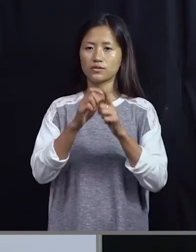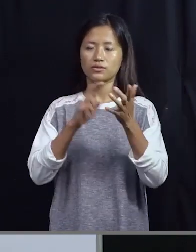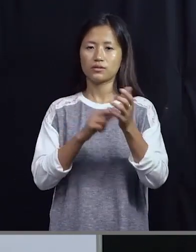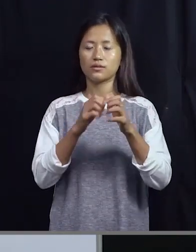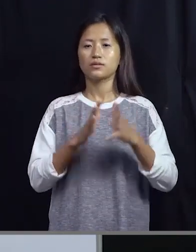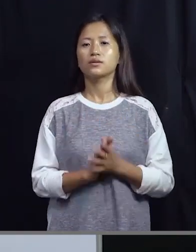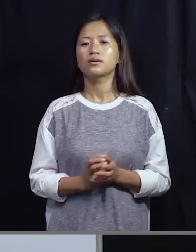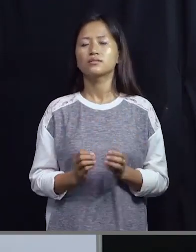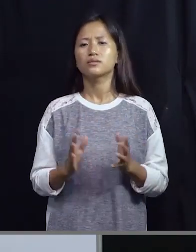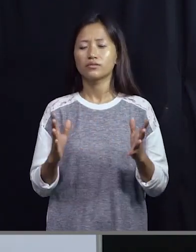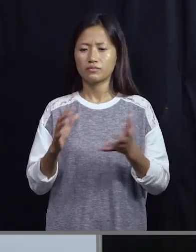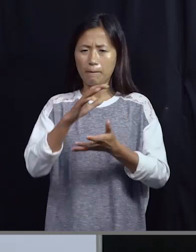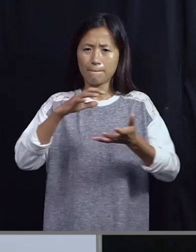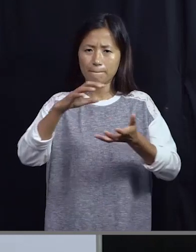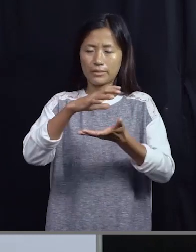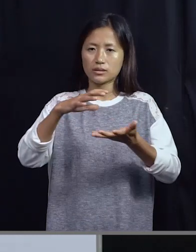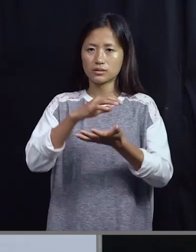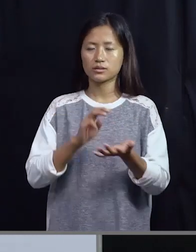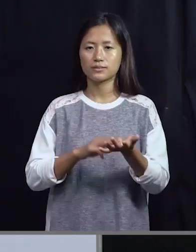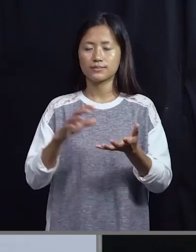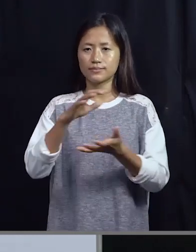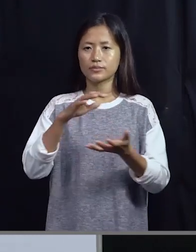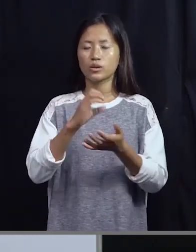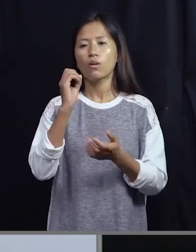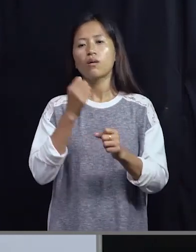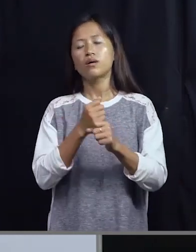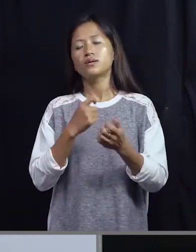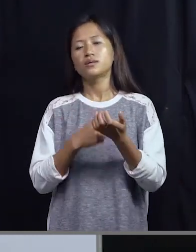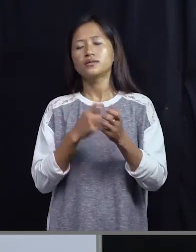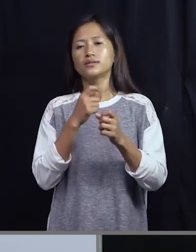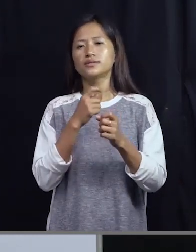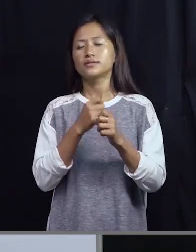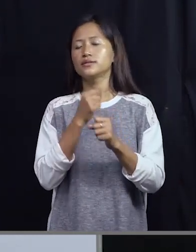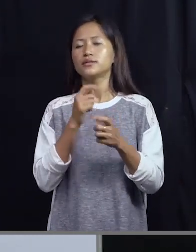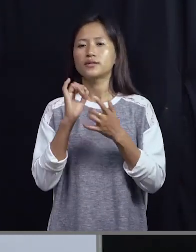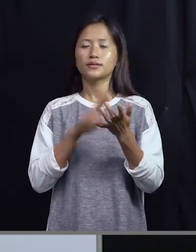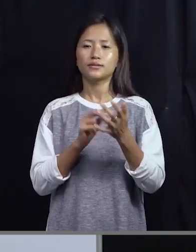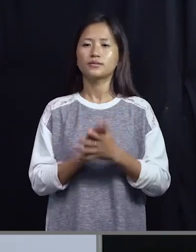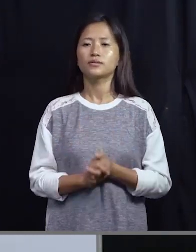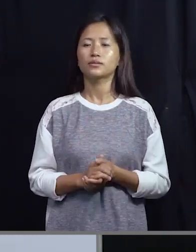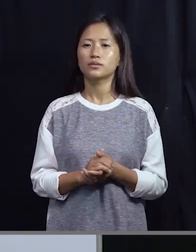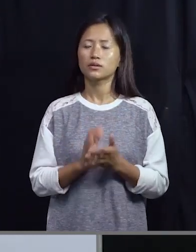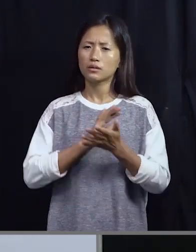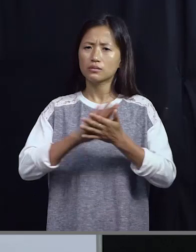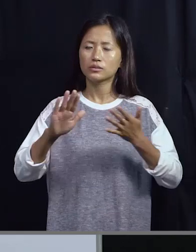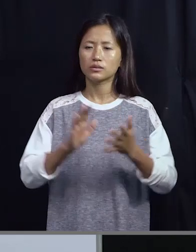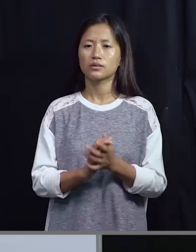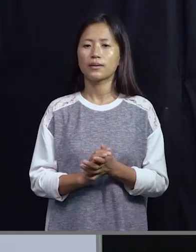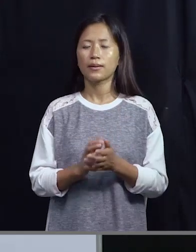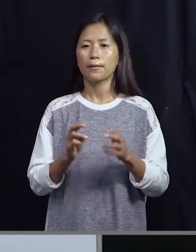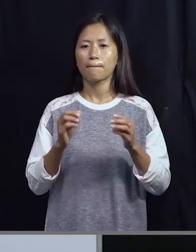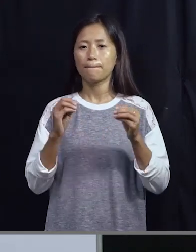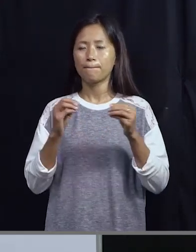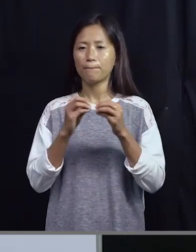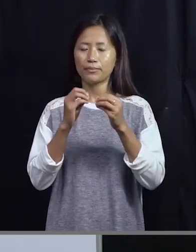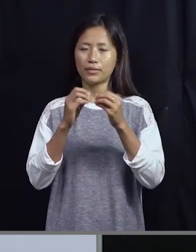are multiple sites of origin. There are multiple sites of origin as compared to prokaryotes, which have a comparatively lesser base pairs of